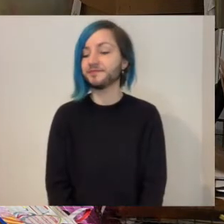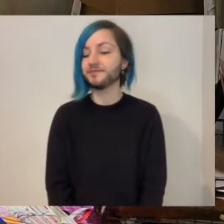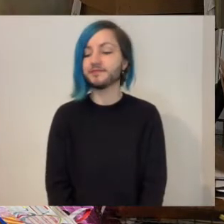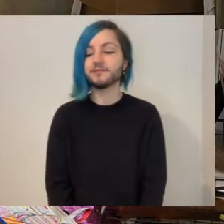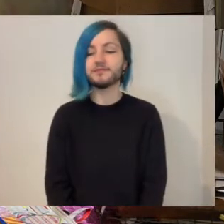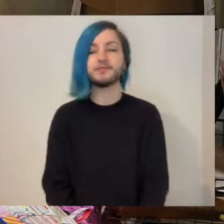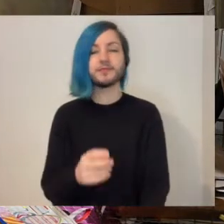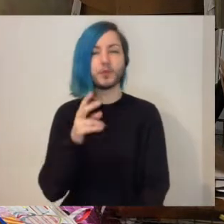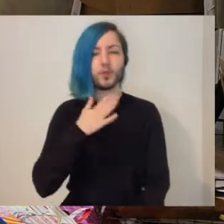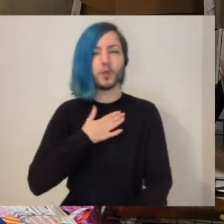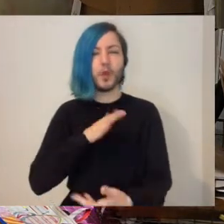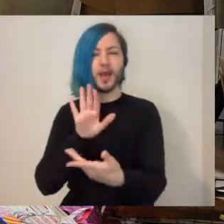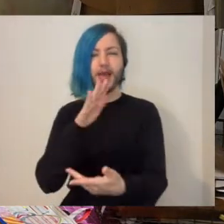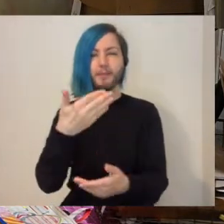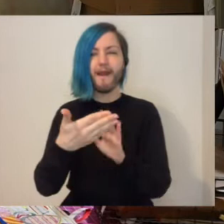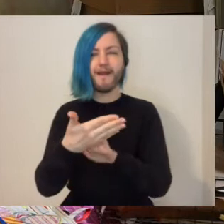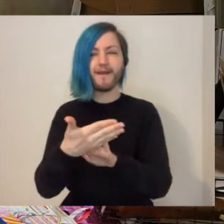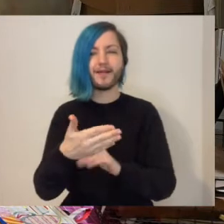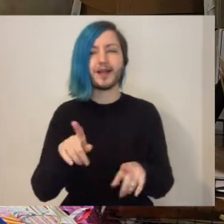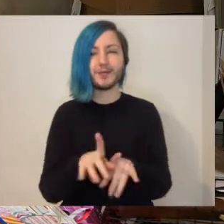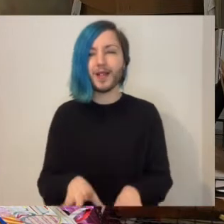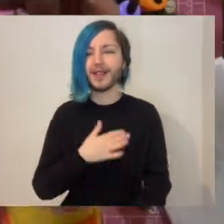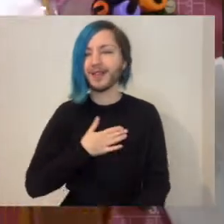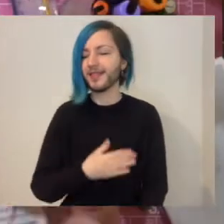I can show you the back as well. The back's quite lovely.